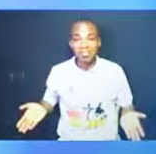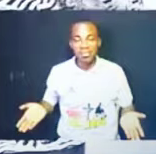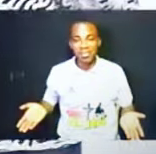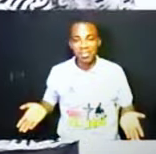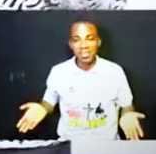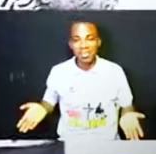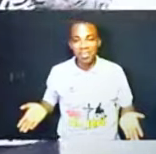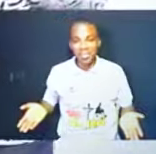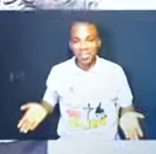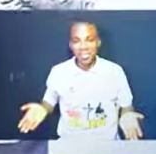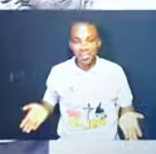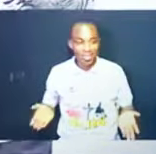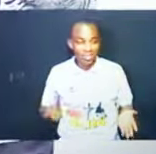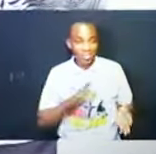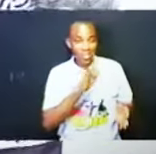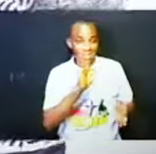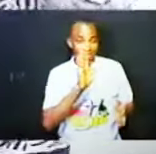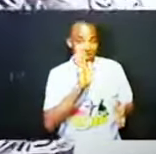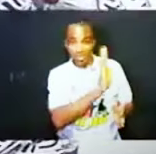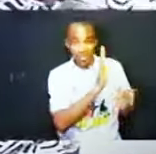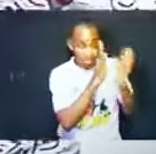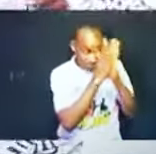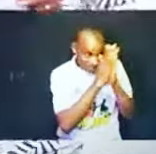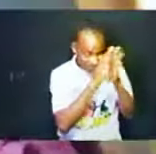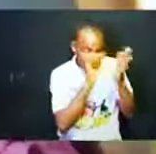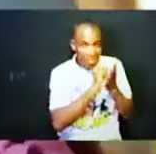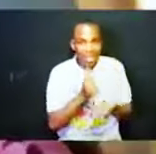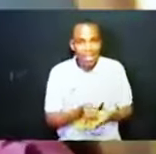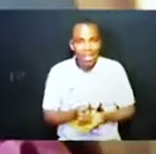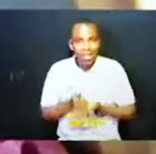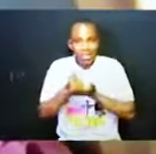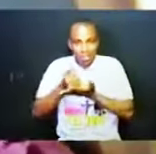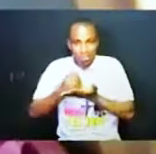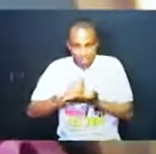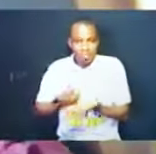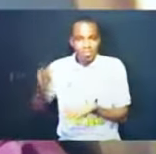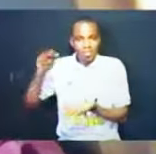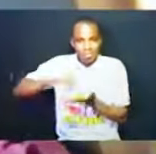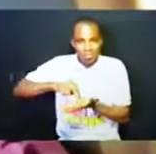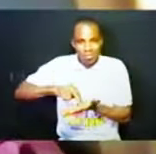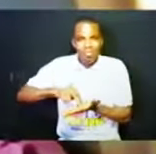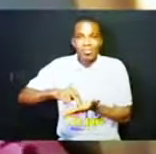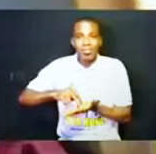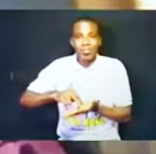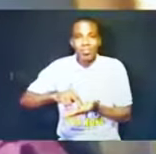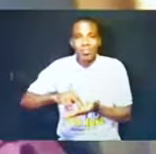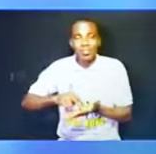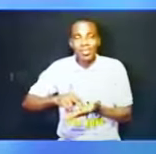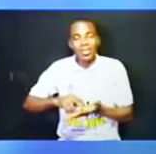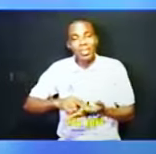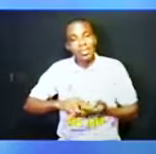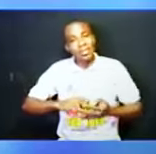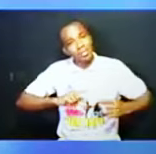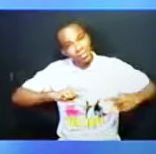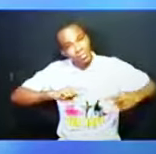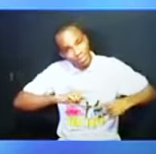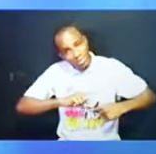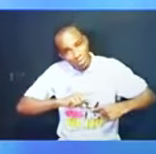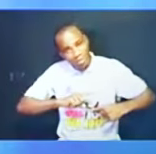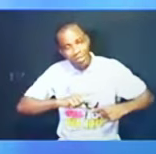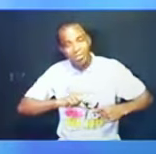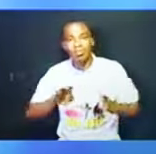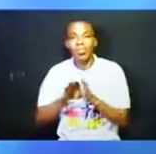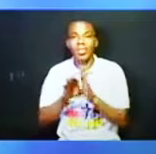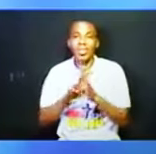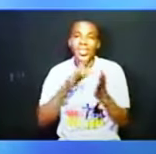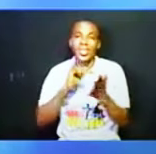It is a prayer that has brought me this. Ay, ay, empire, ne, mami, su, jina, wa, ne, the bitterness. Yaudie. Blessed are